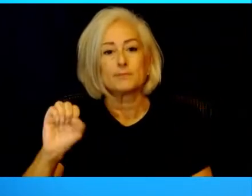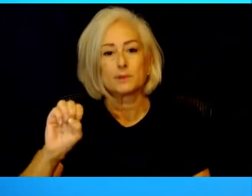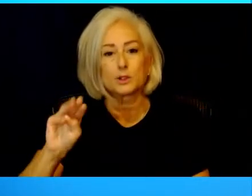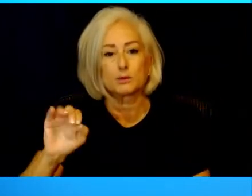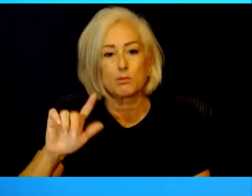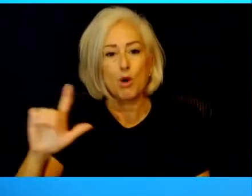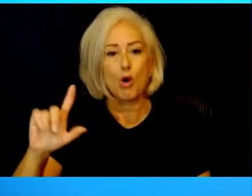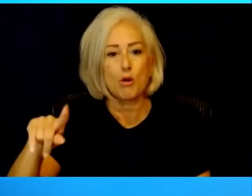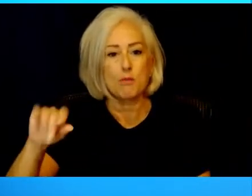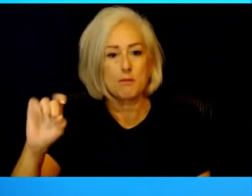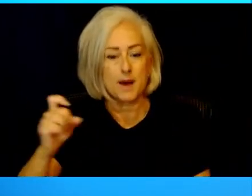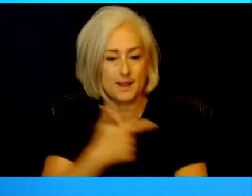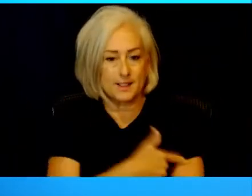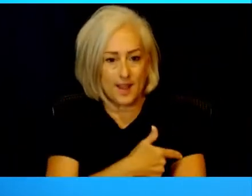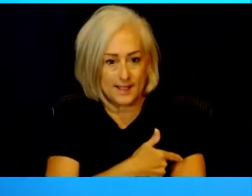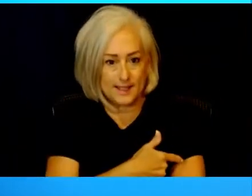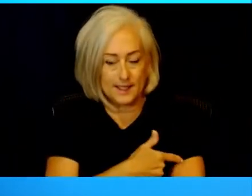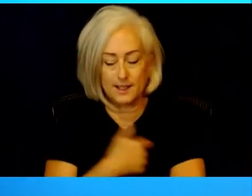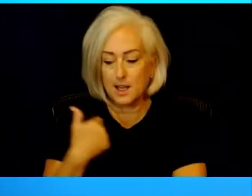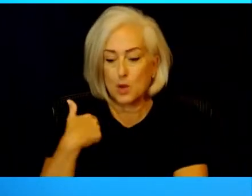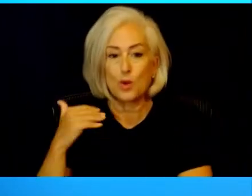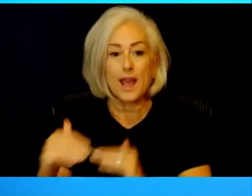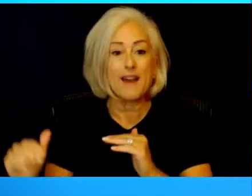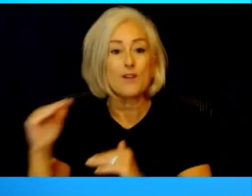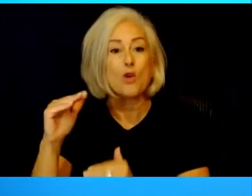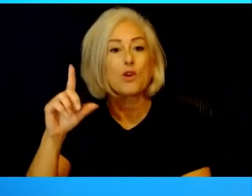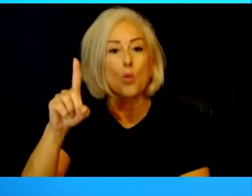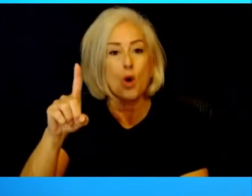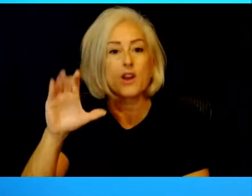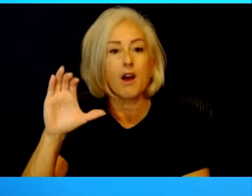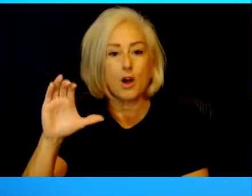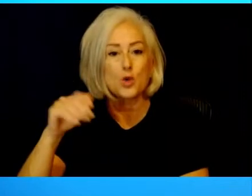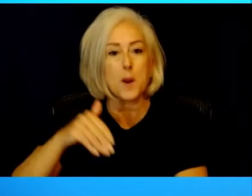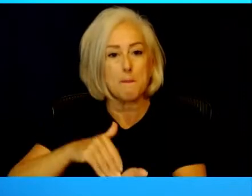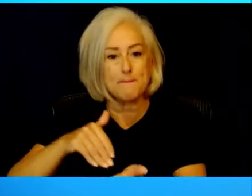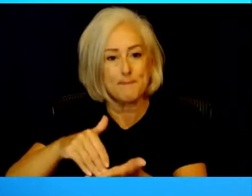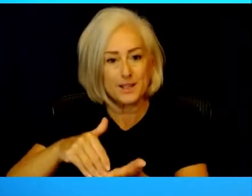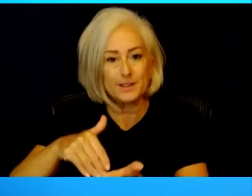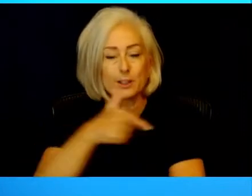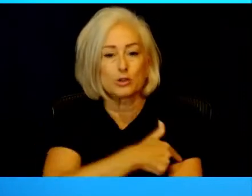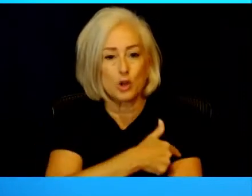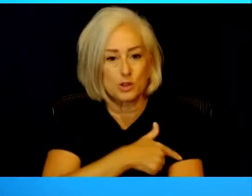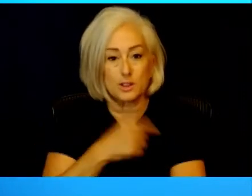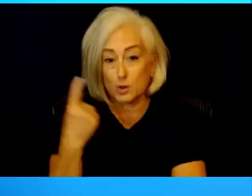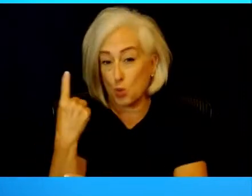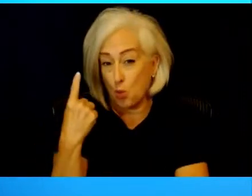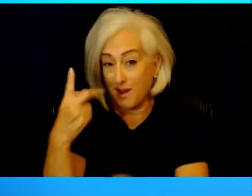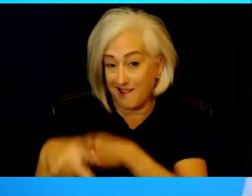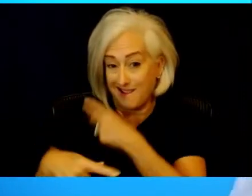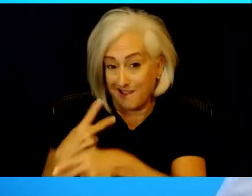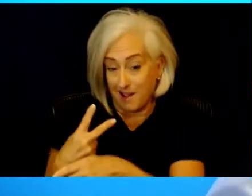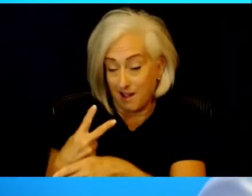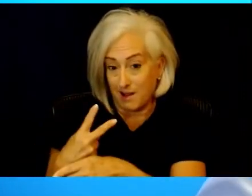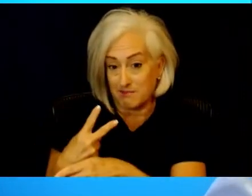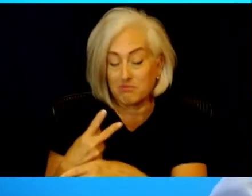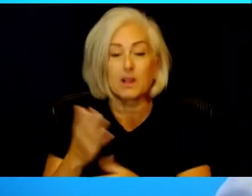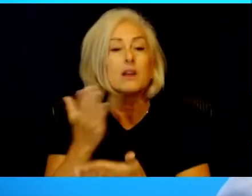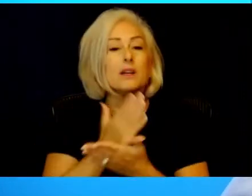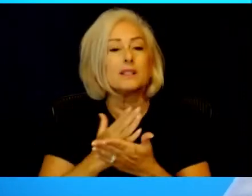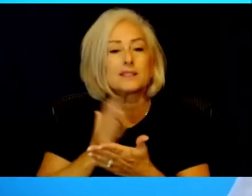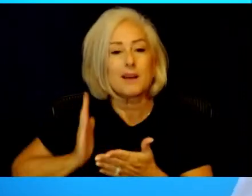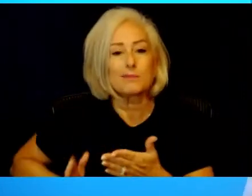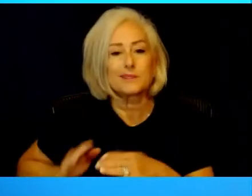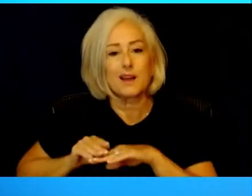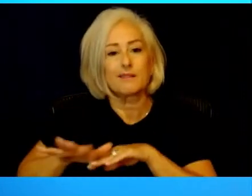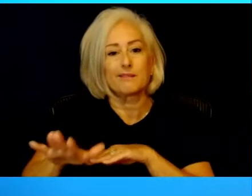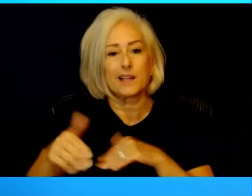we have over 100 million doses of one of the vaccines, but that certainly carries with it some side effects. We have quite a